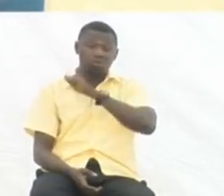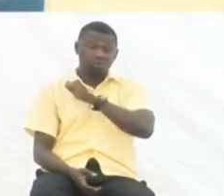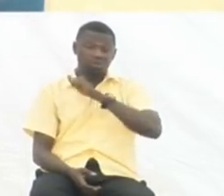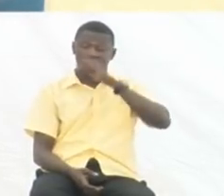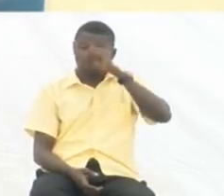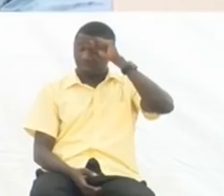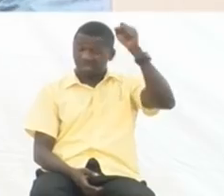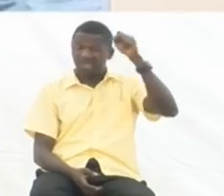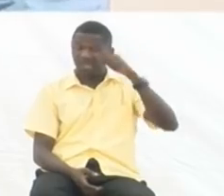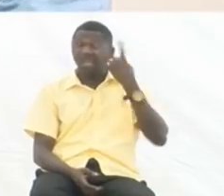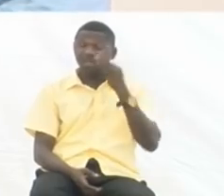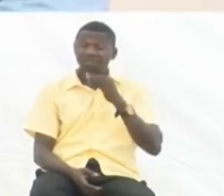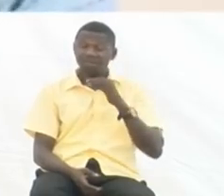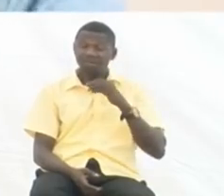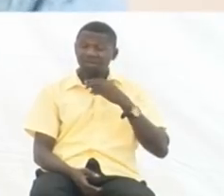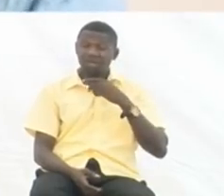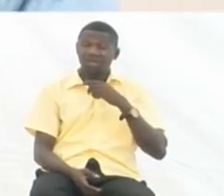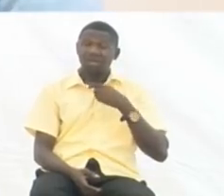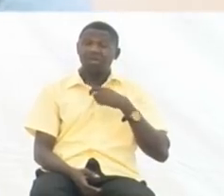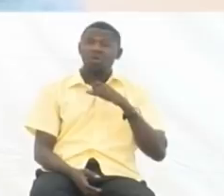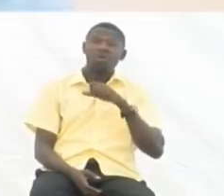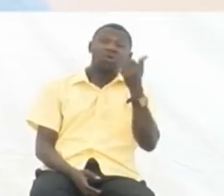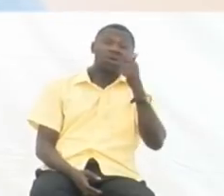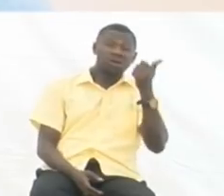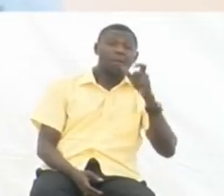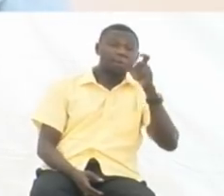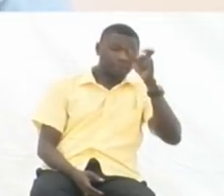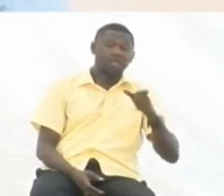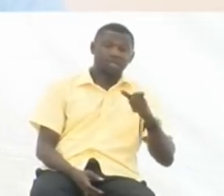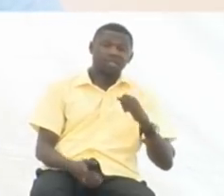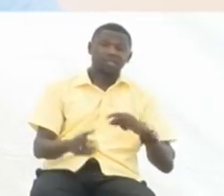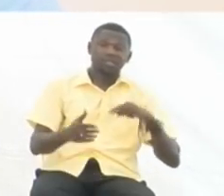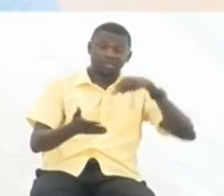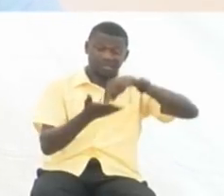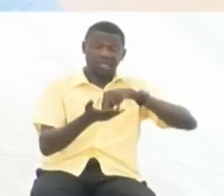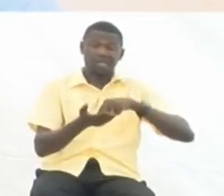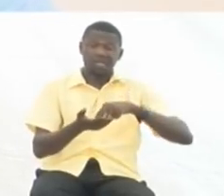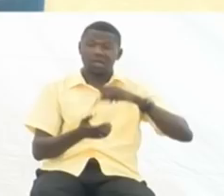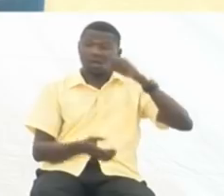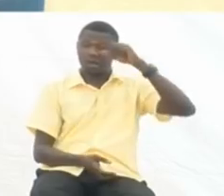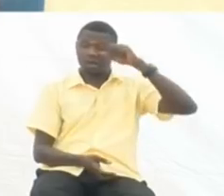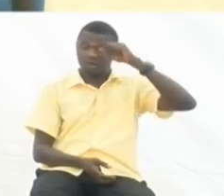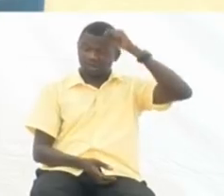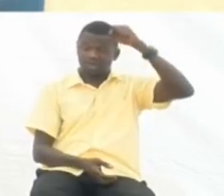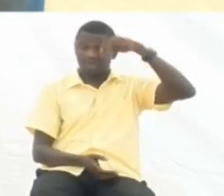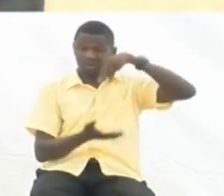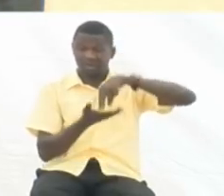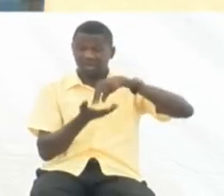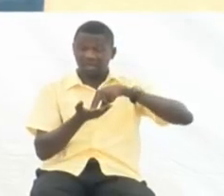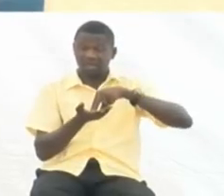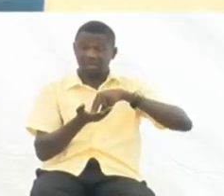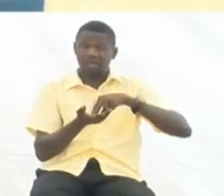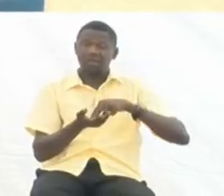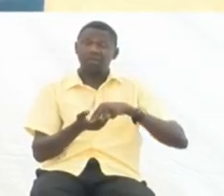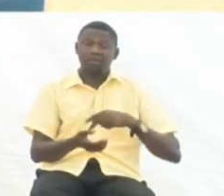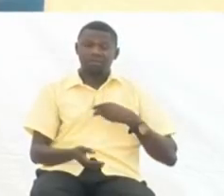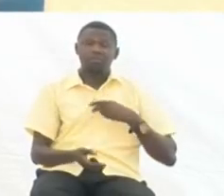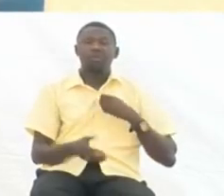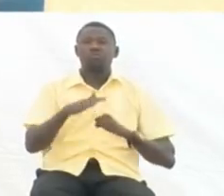else. But if Oseno Jabo were to stand as a candidate, I will not support him. If